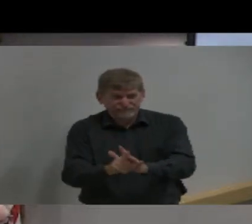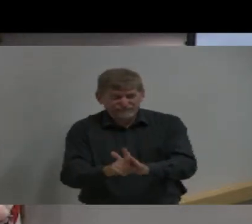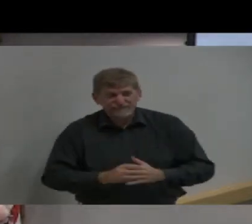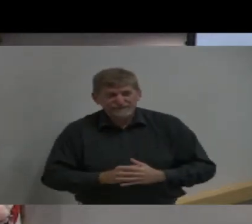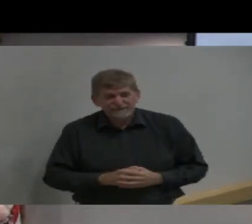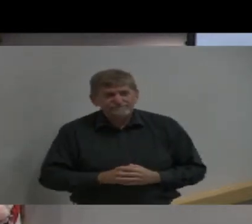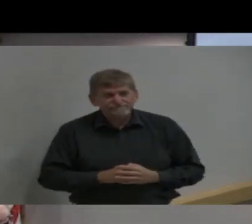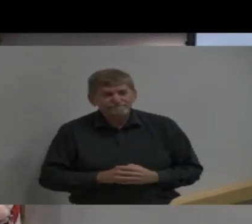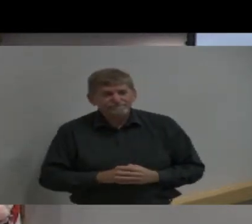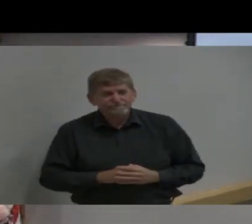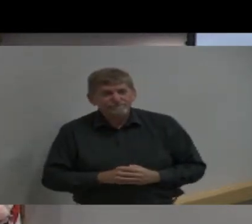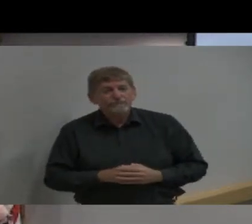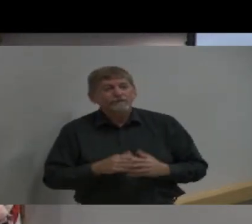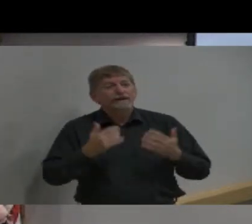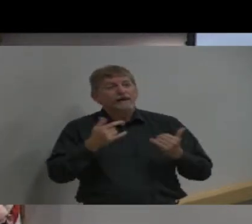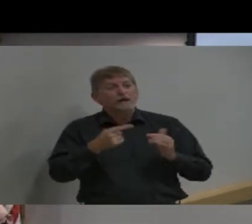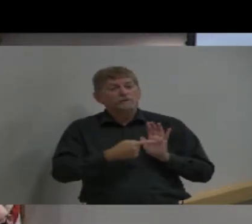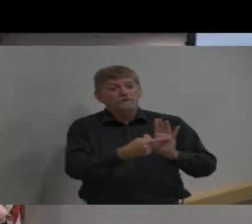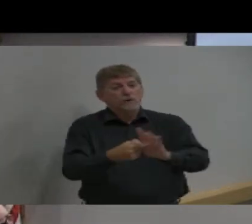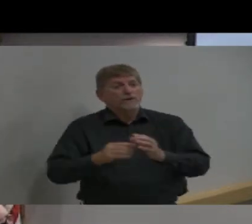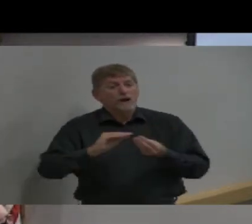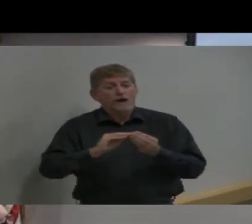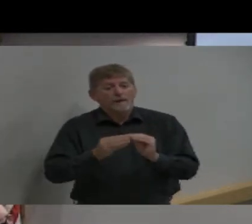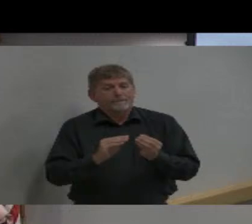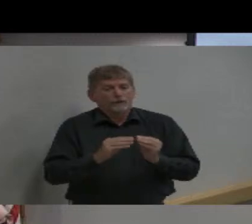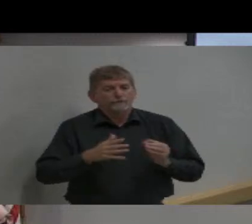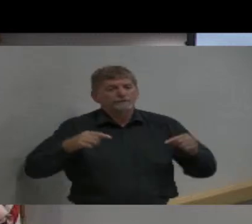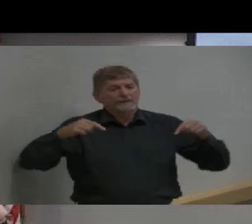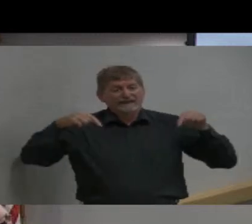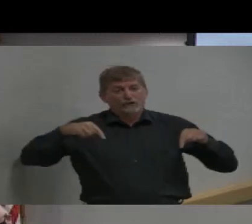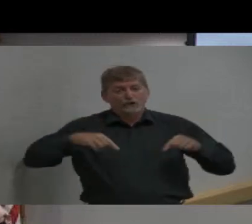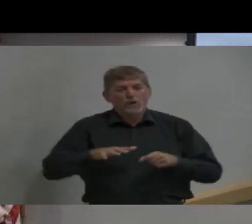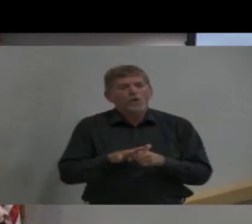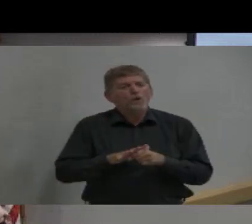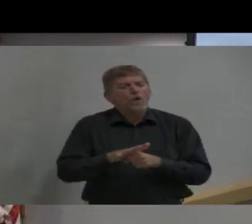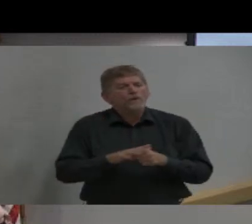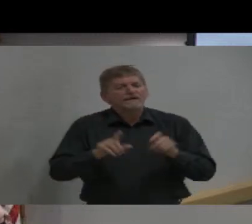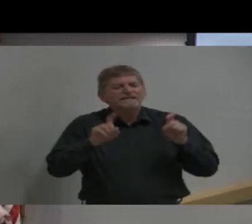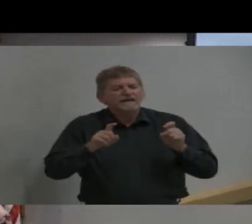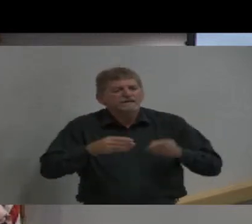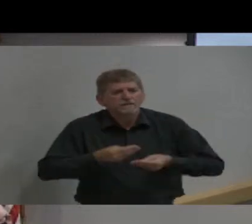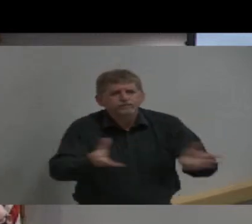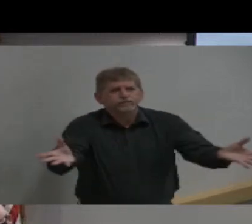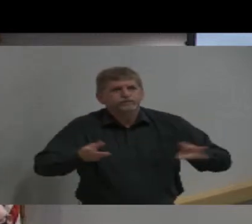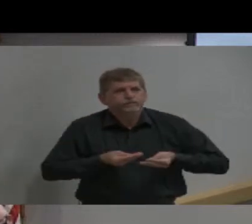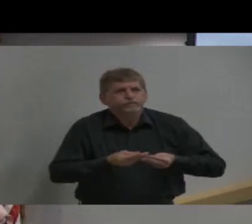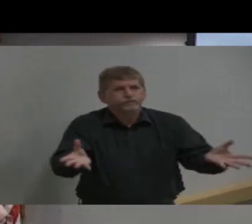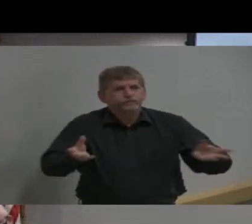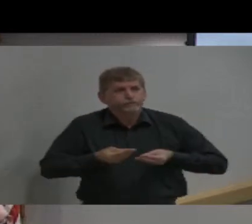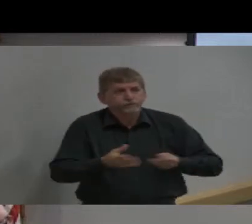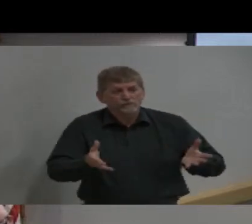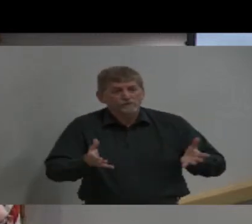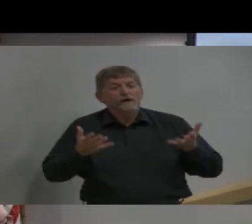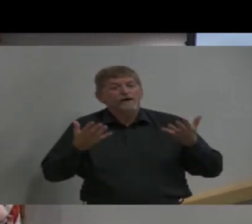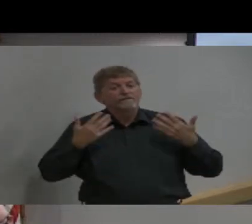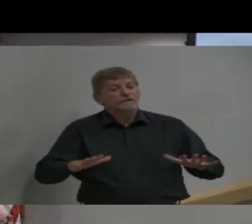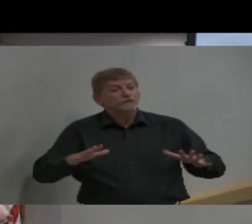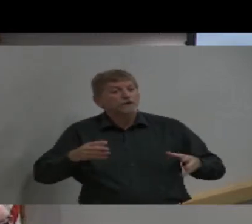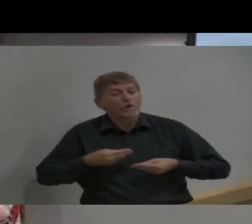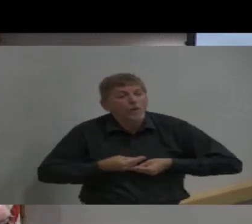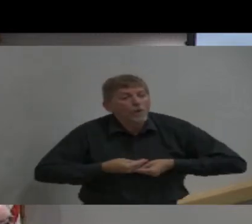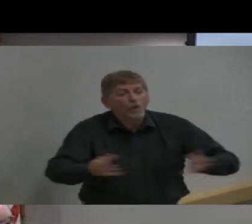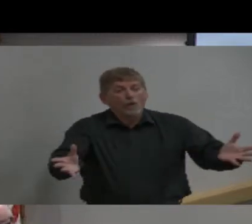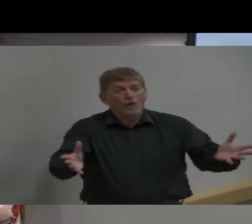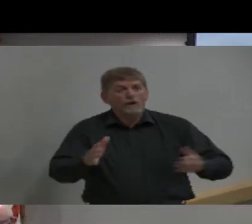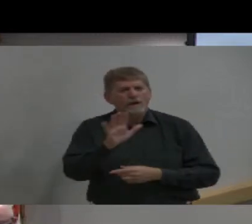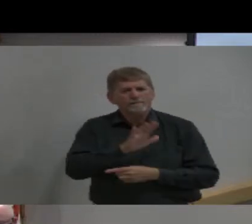This slide summarizes our local testing data. We have tested nearly 67,000 individuals in